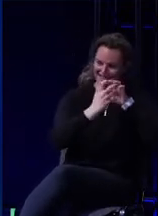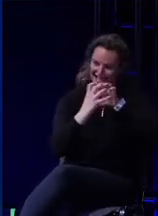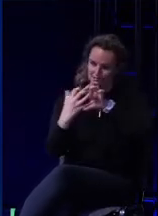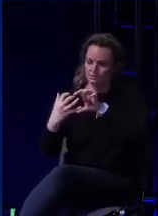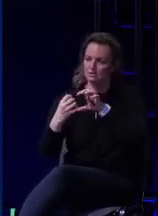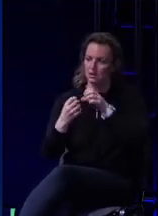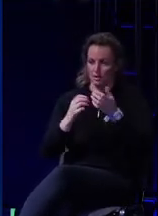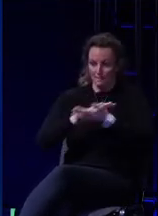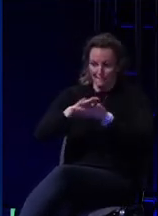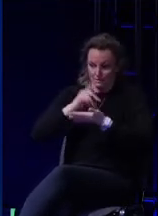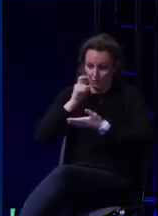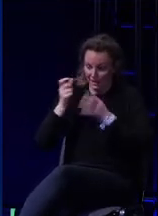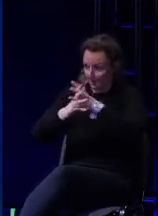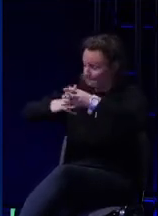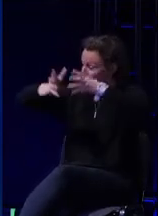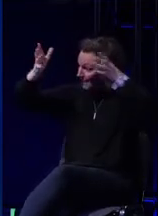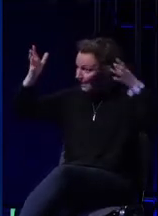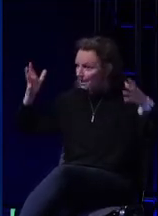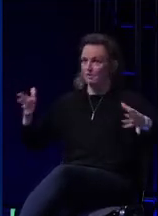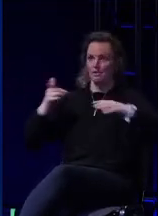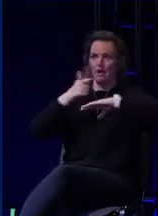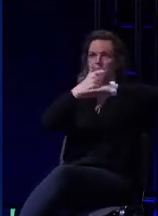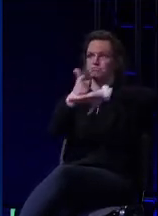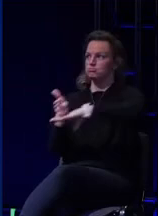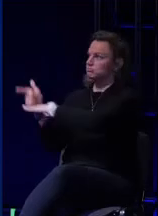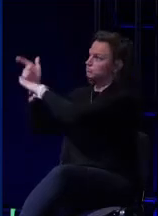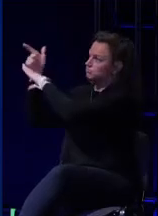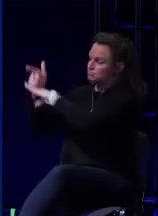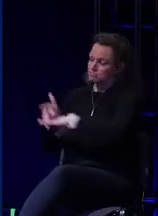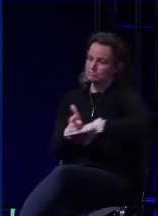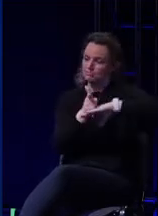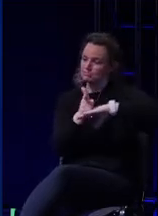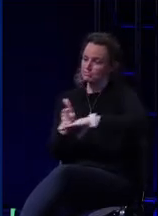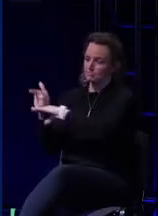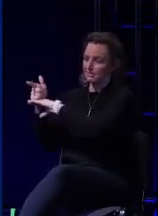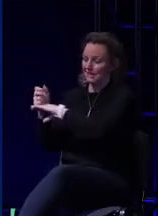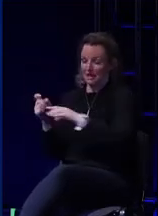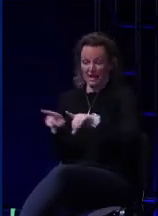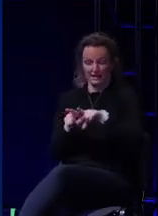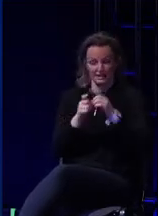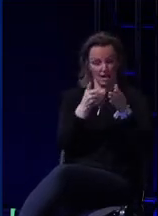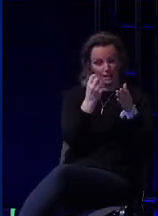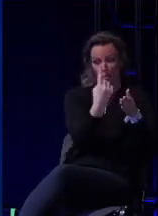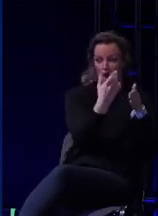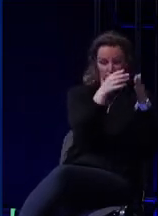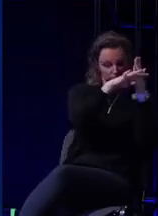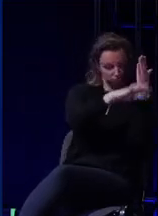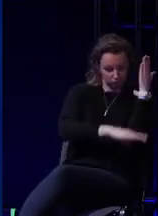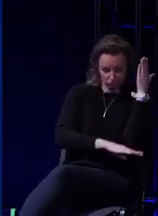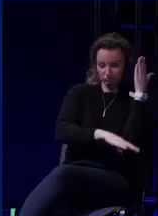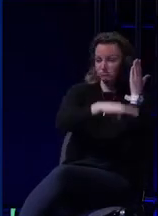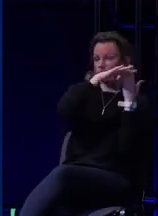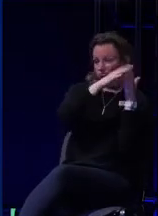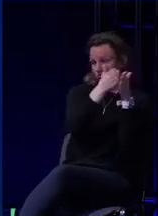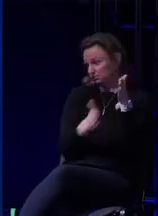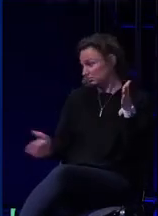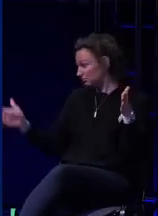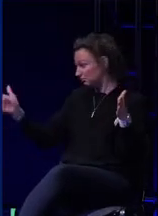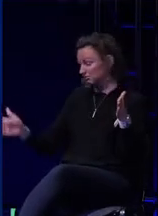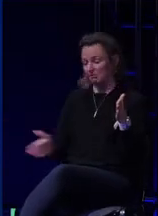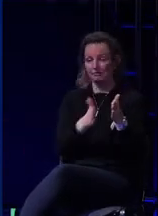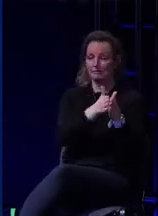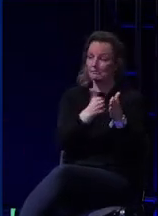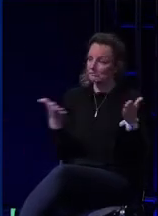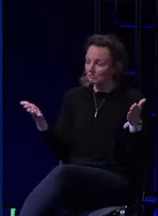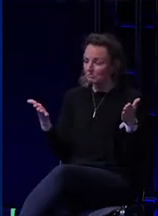quite expansive, and it literally is like one end of the scale and the other end of the scale in terms